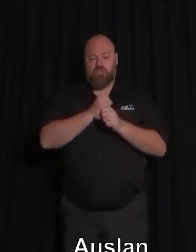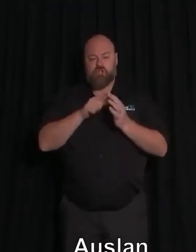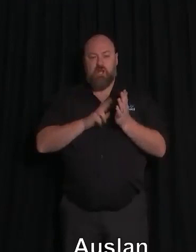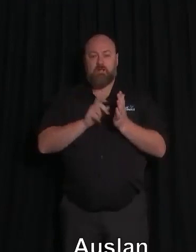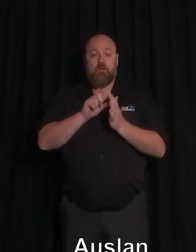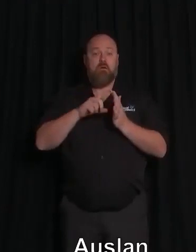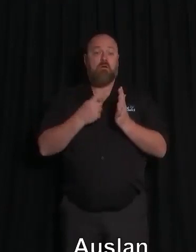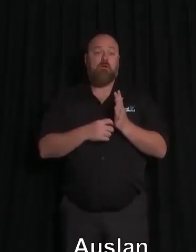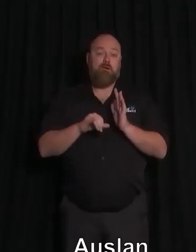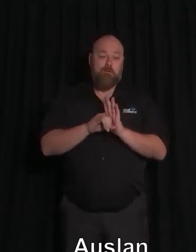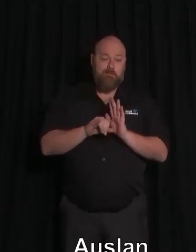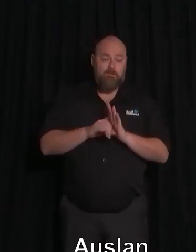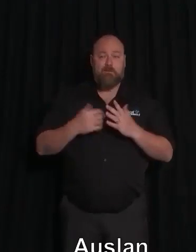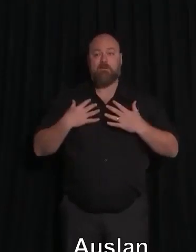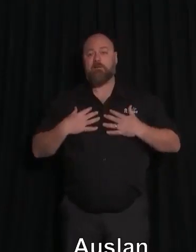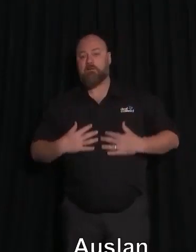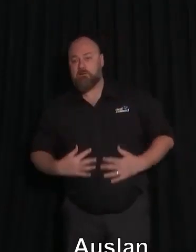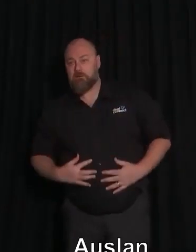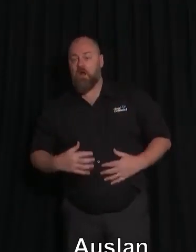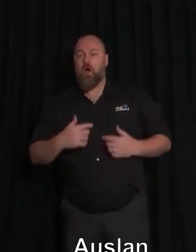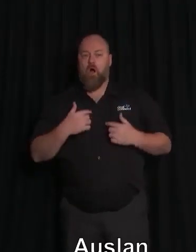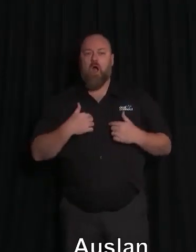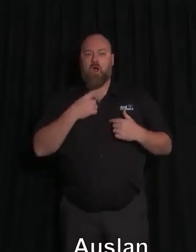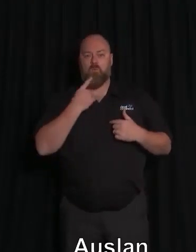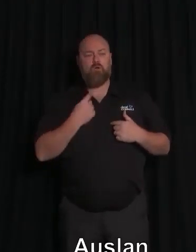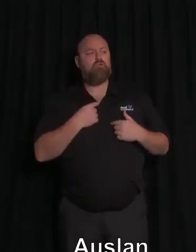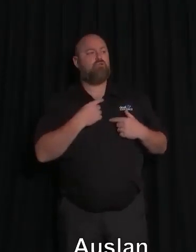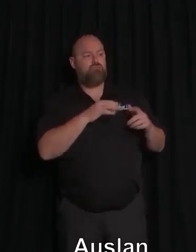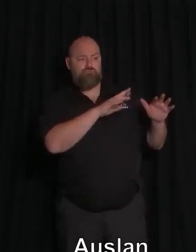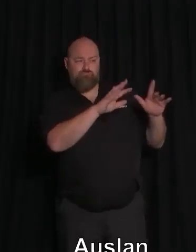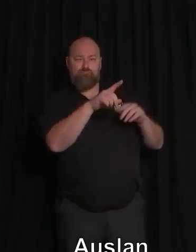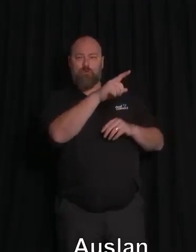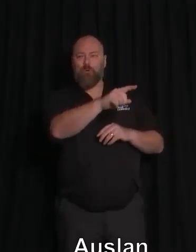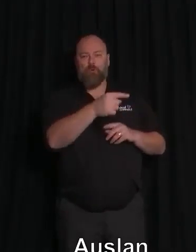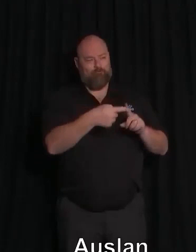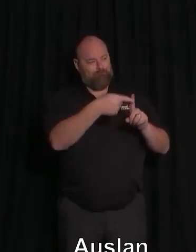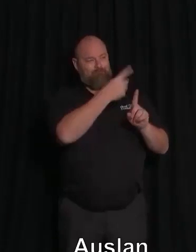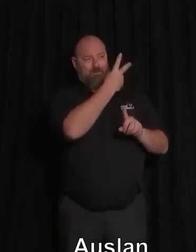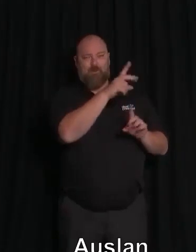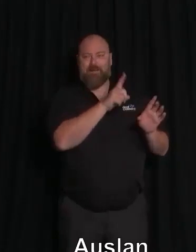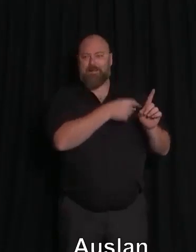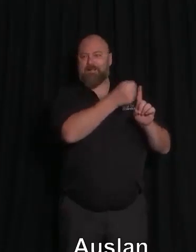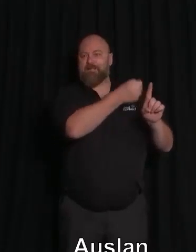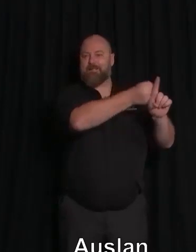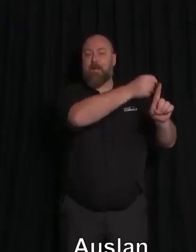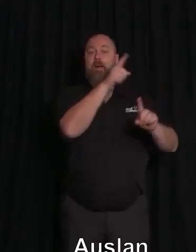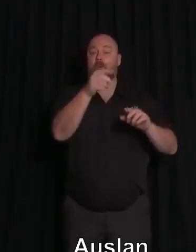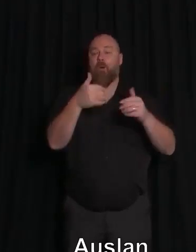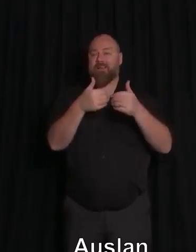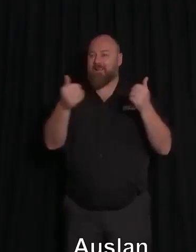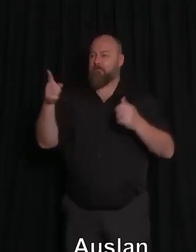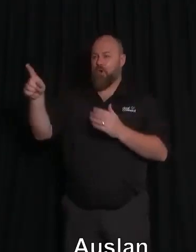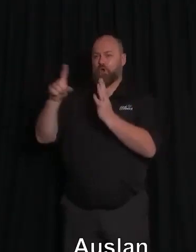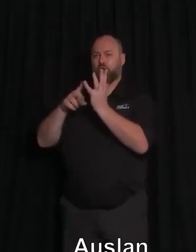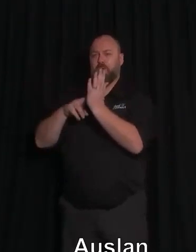I think I want to do a shout out to the colleagues who have been doing this for the last 20 years. Because what distinguishes the UN space to